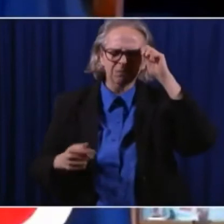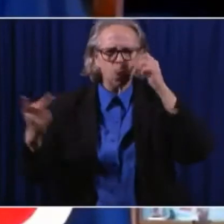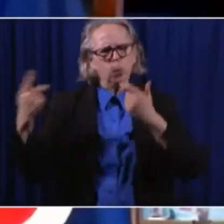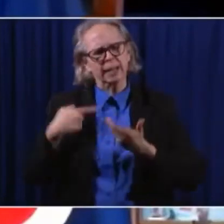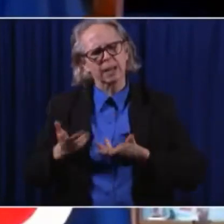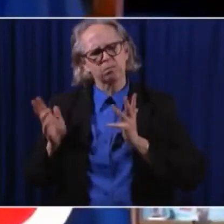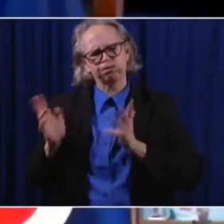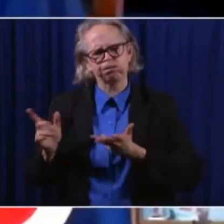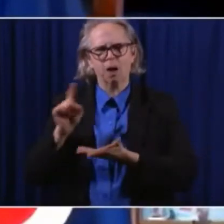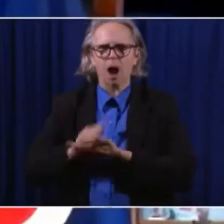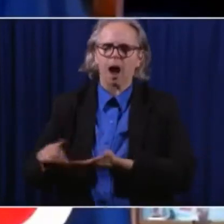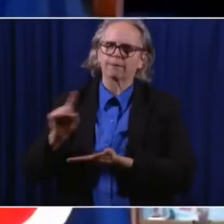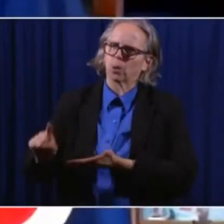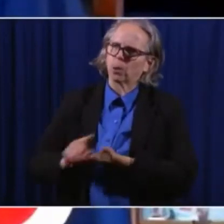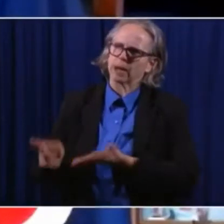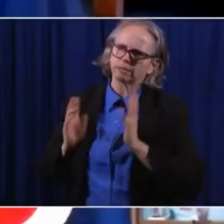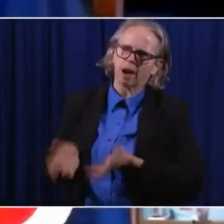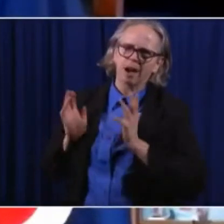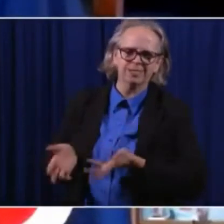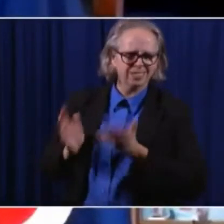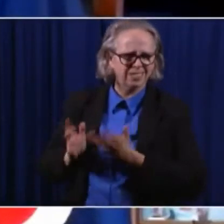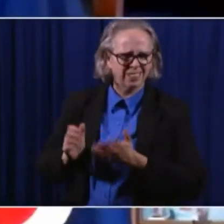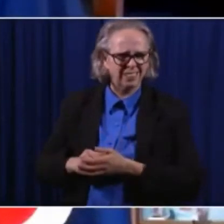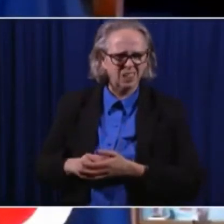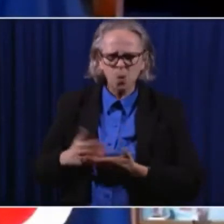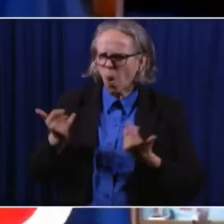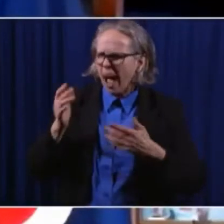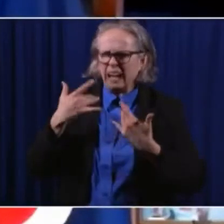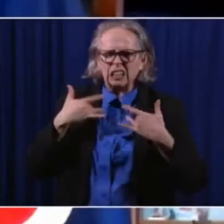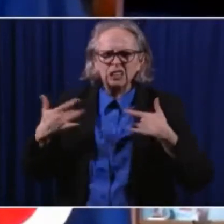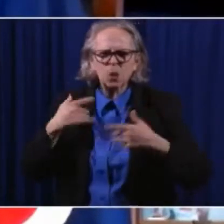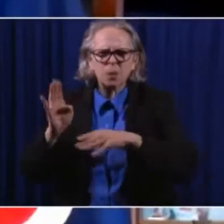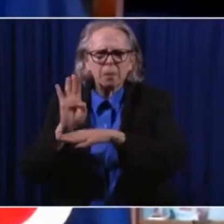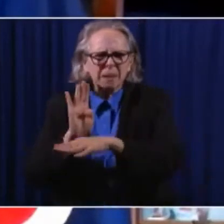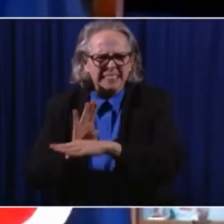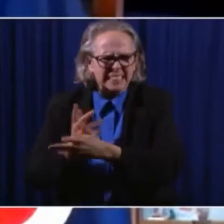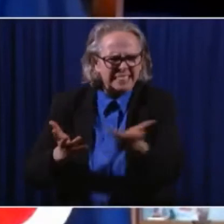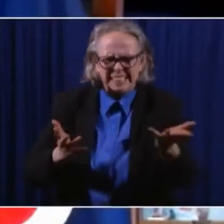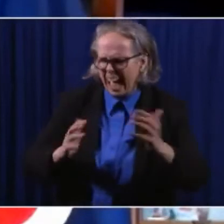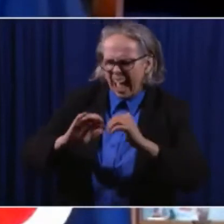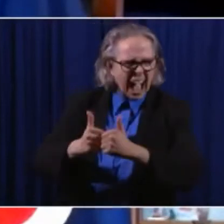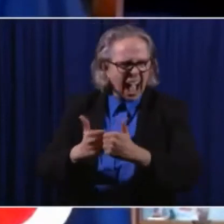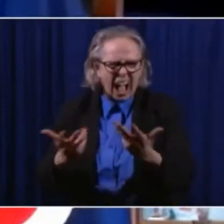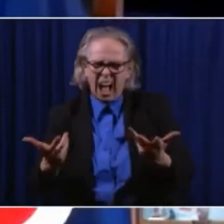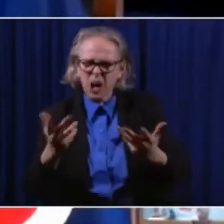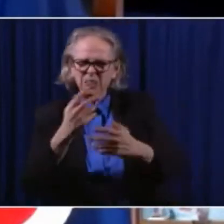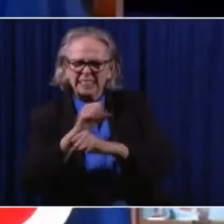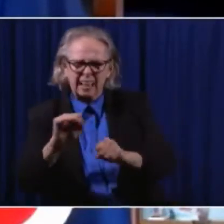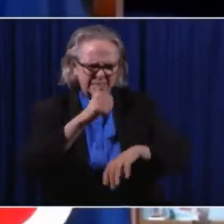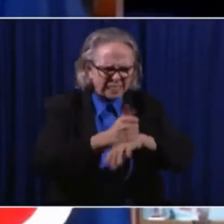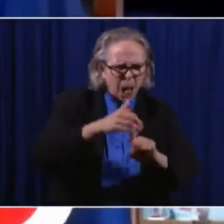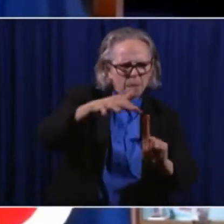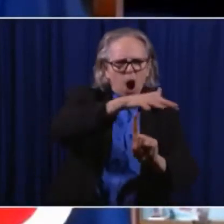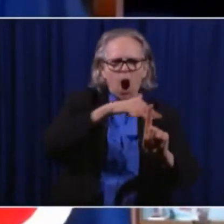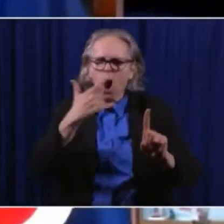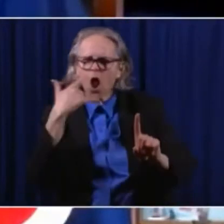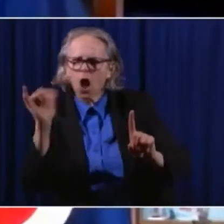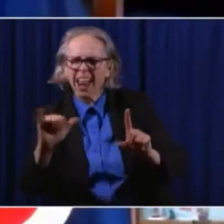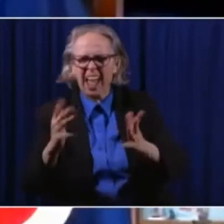very difficult to operate businesses during a pandemic open and safe. And